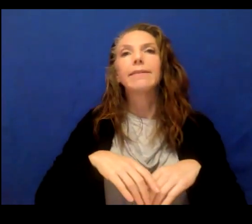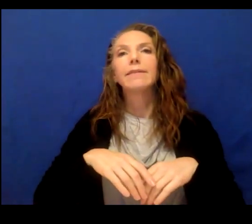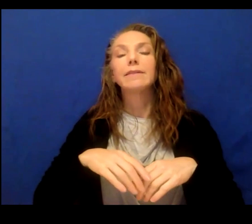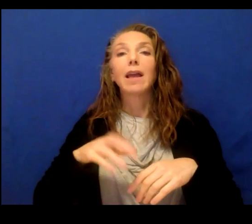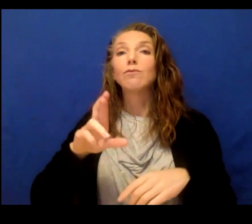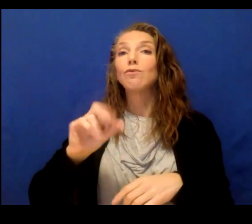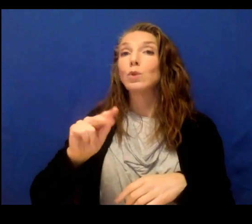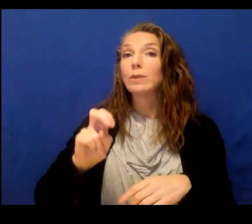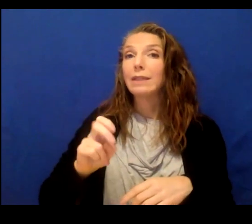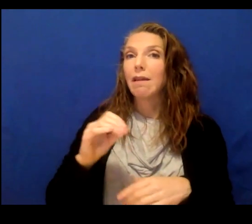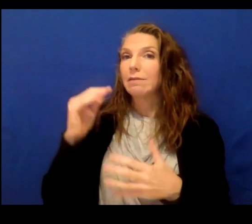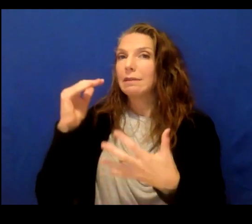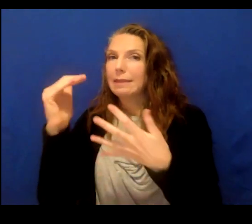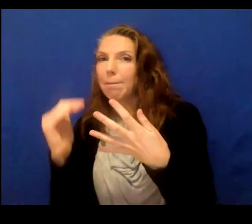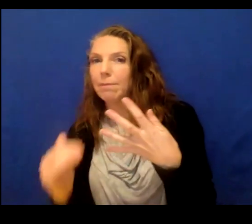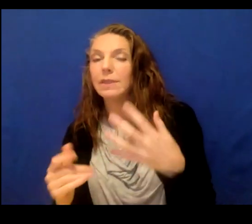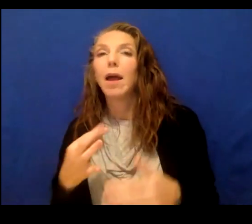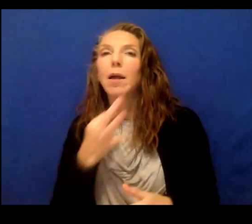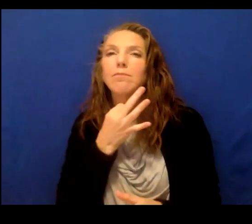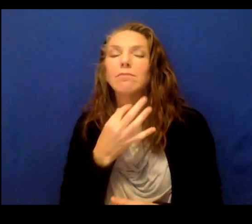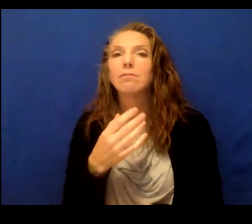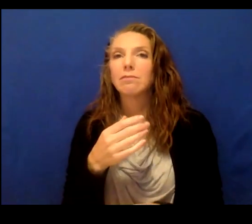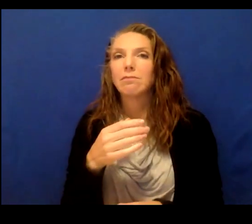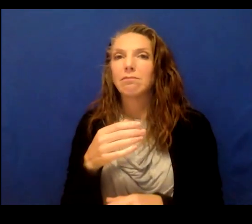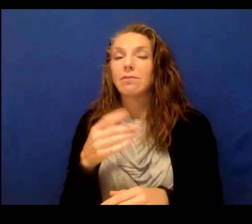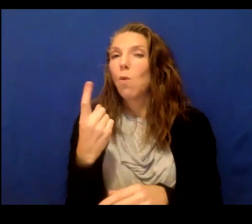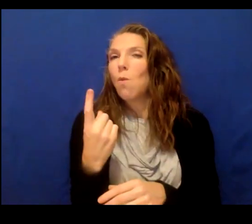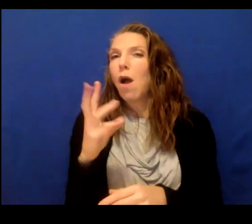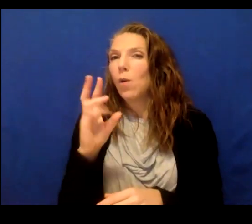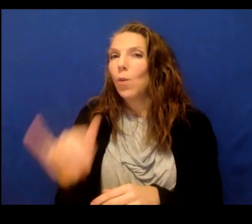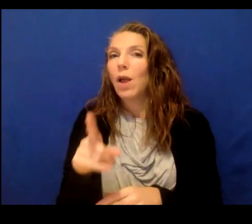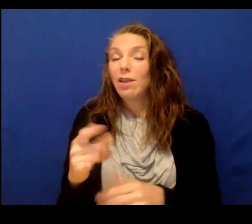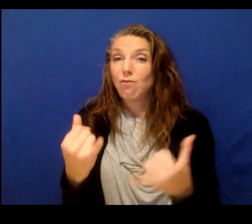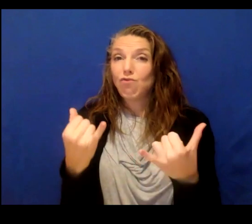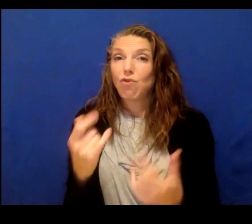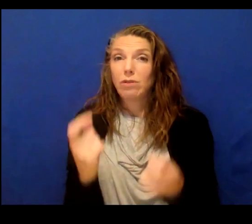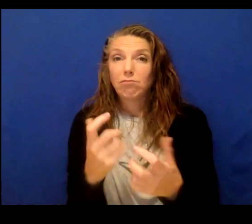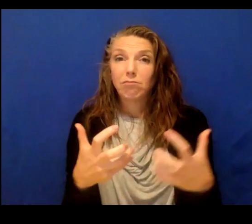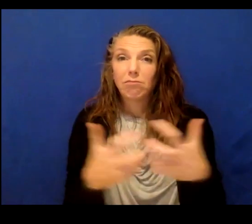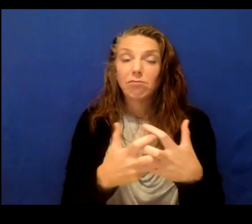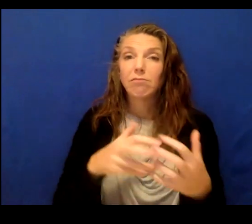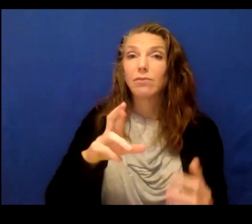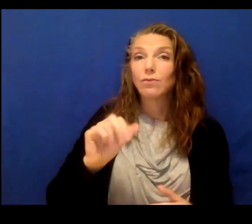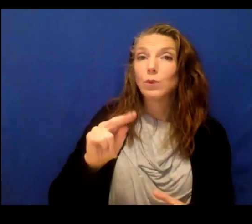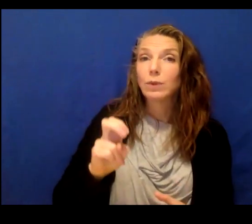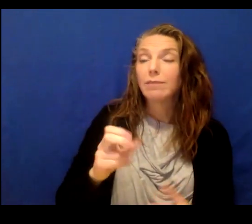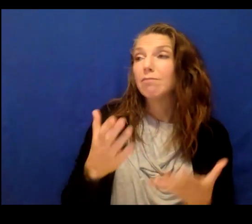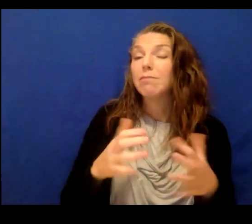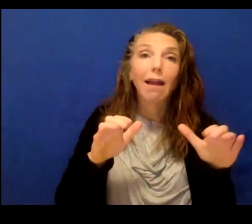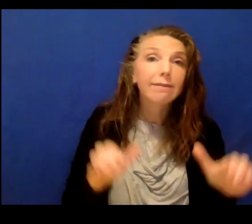love to know in the chat one way that you've currently adapted a routine or maybe an